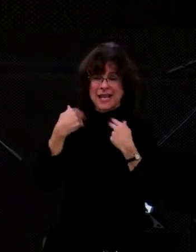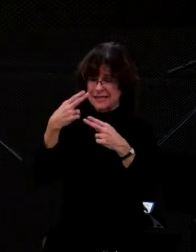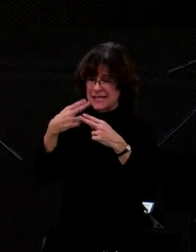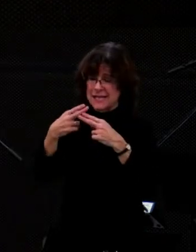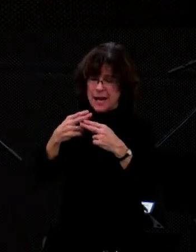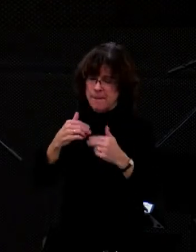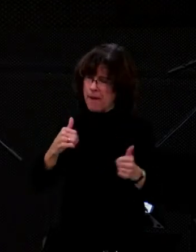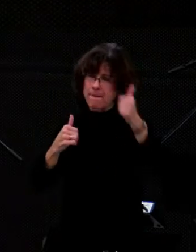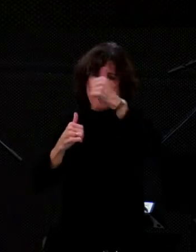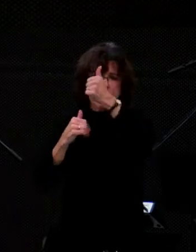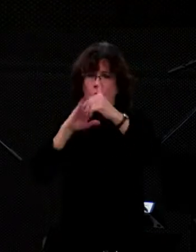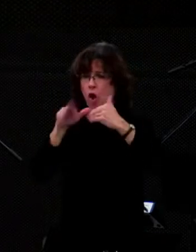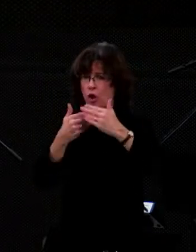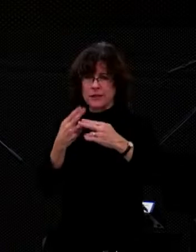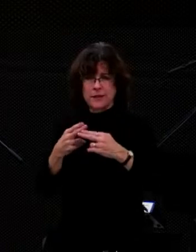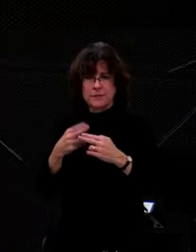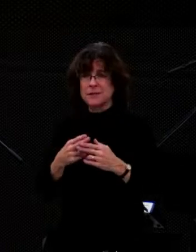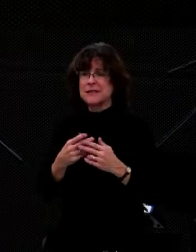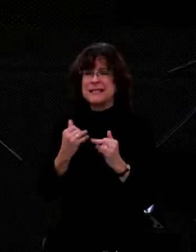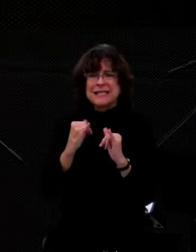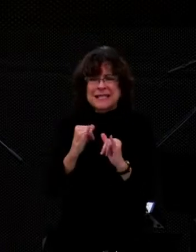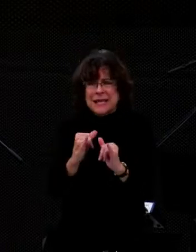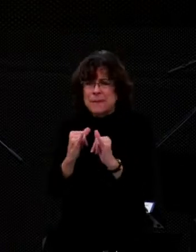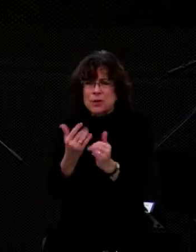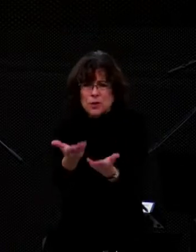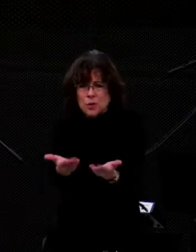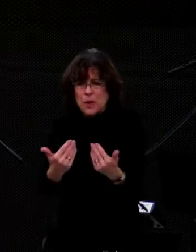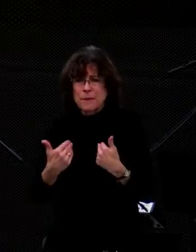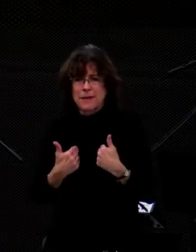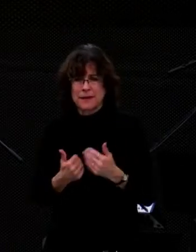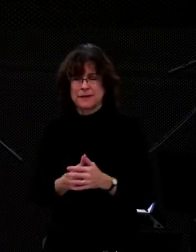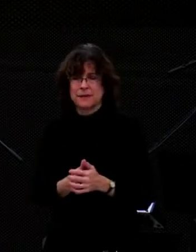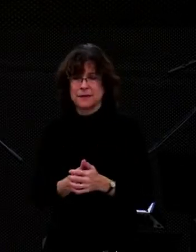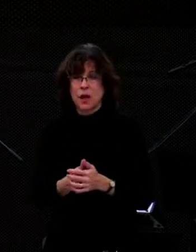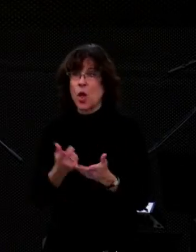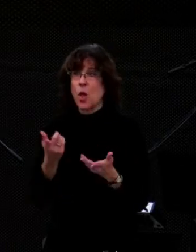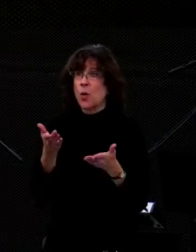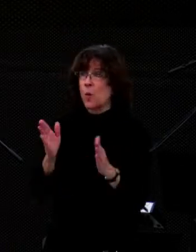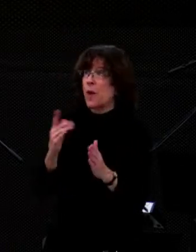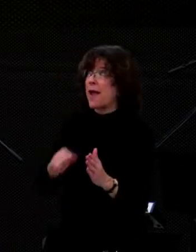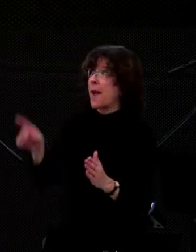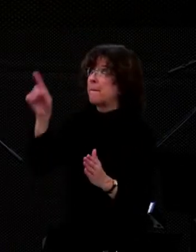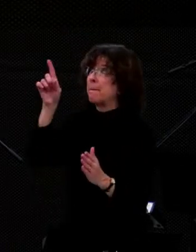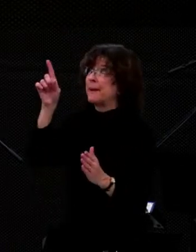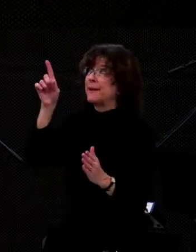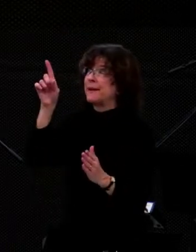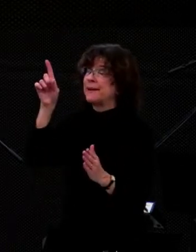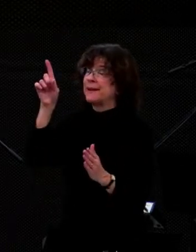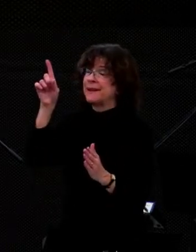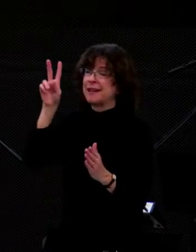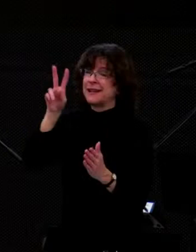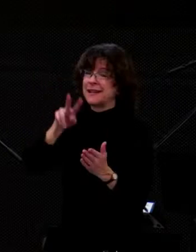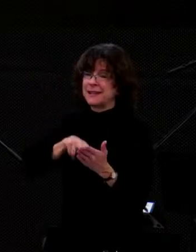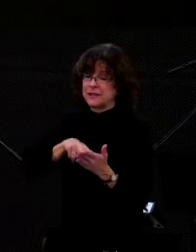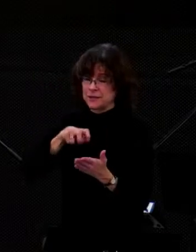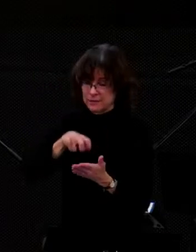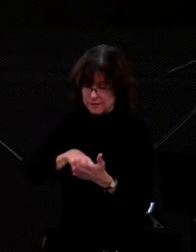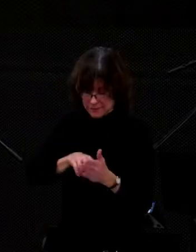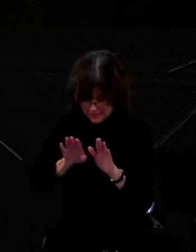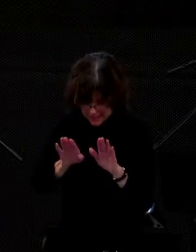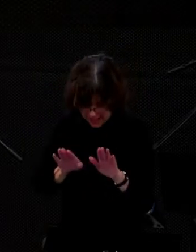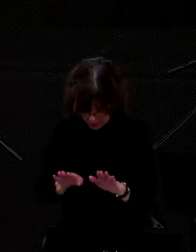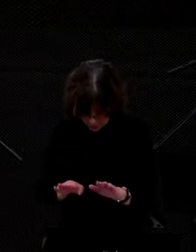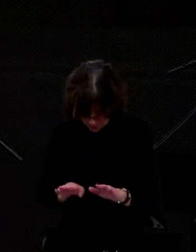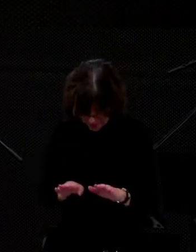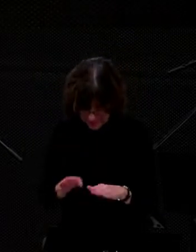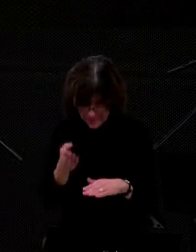I, in the kingdom of God, in the rule and the reign of God, the way up is down. The way to greatness